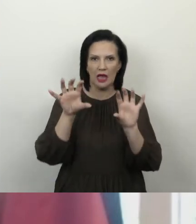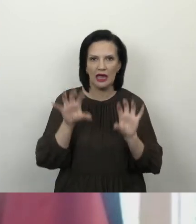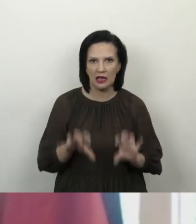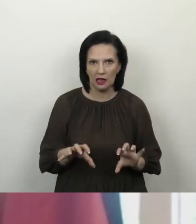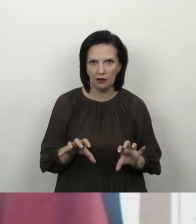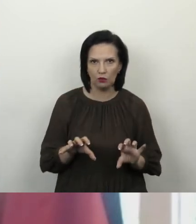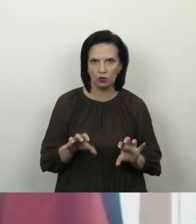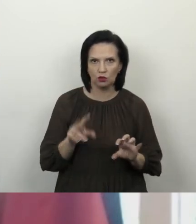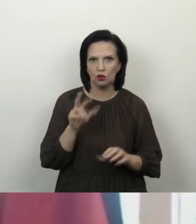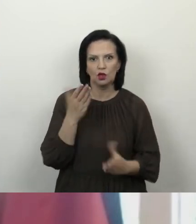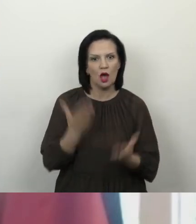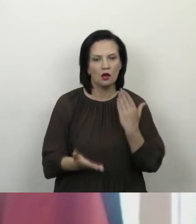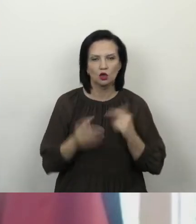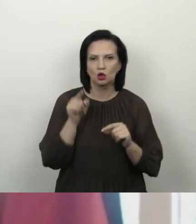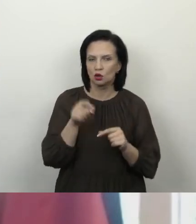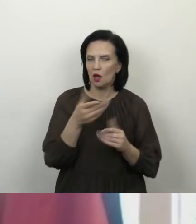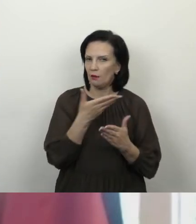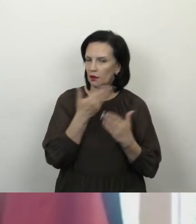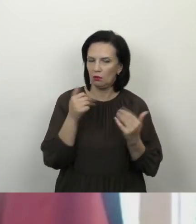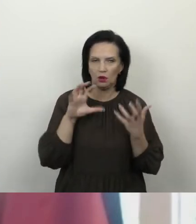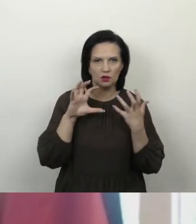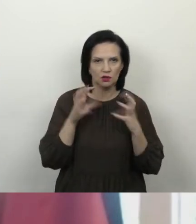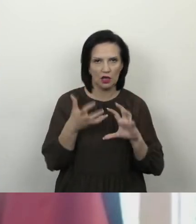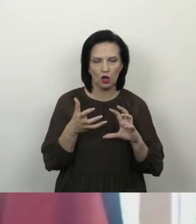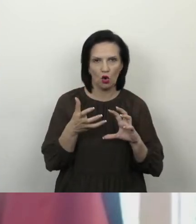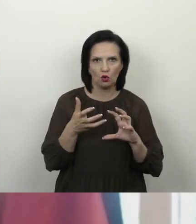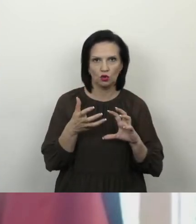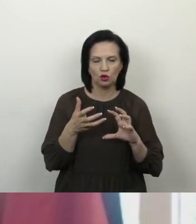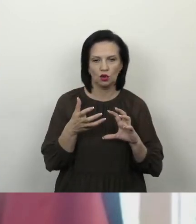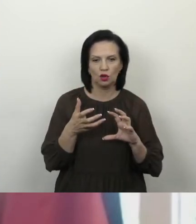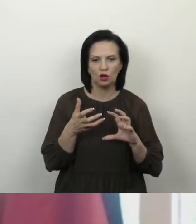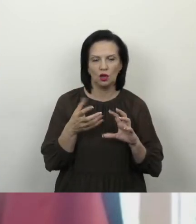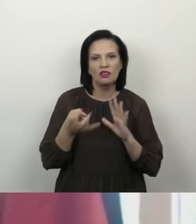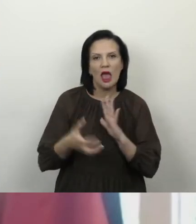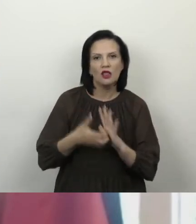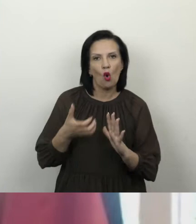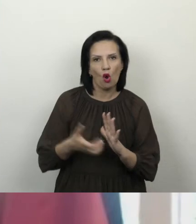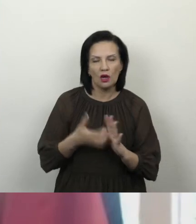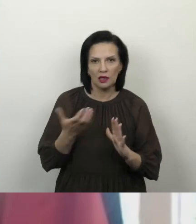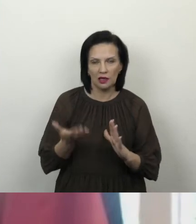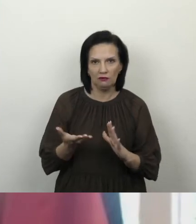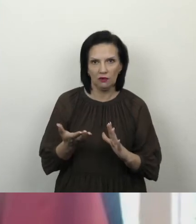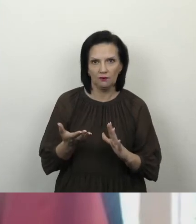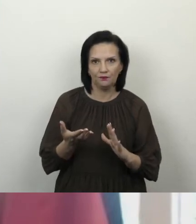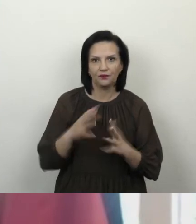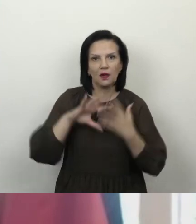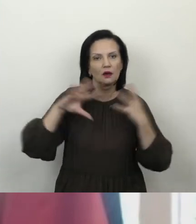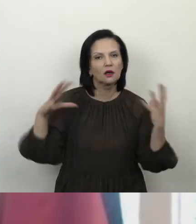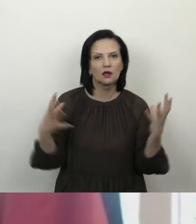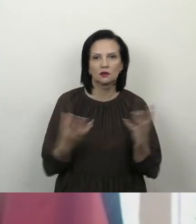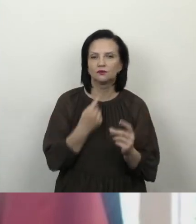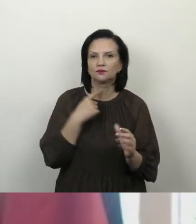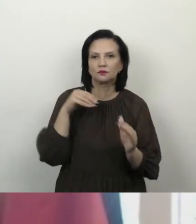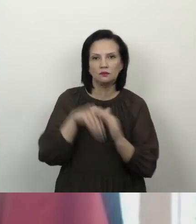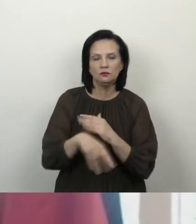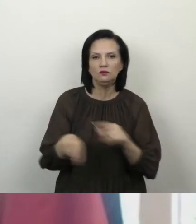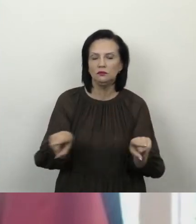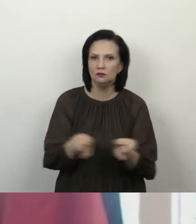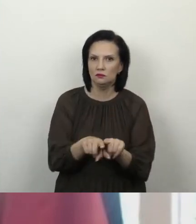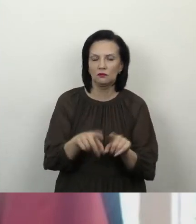serious deficiencies. Sovereign will, the results of the vote, must not be